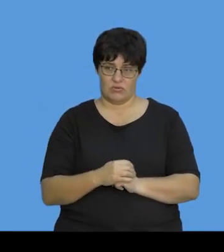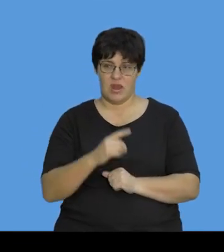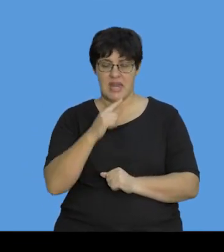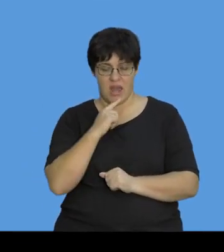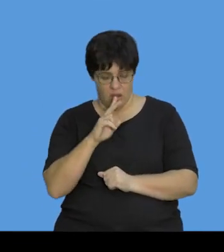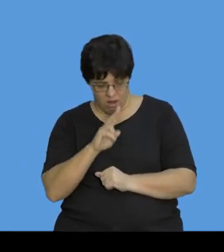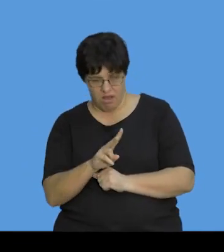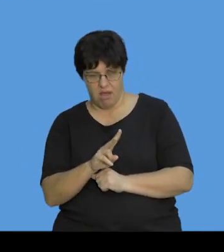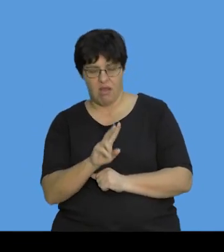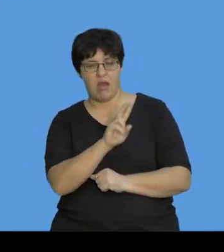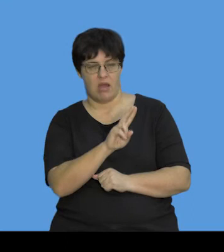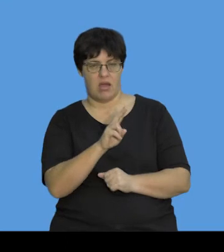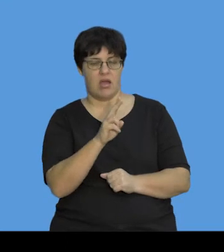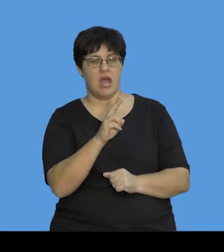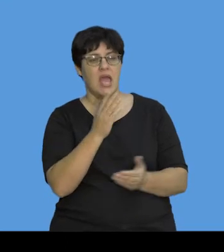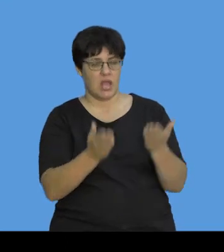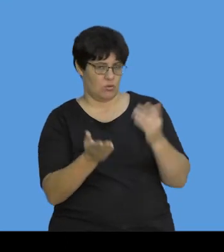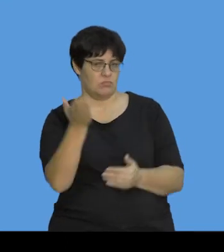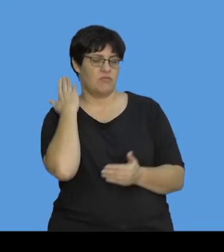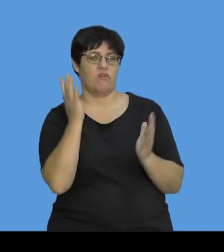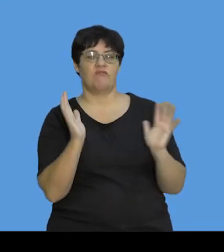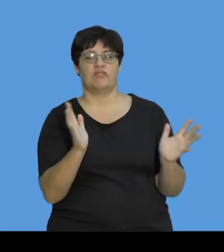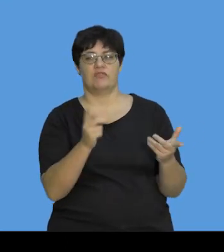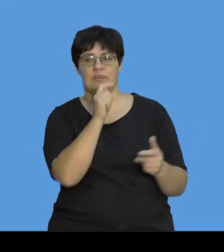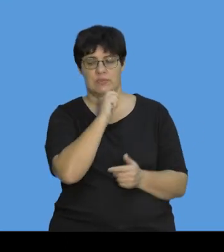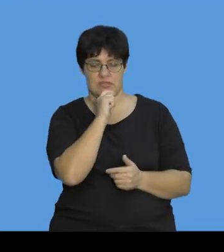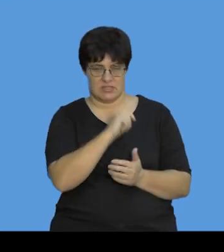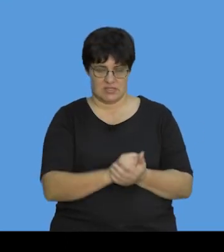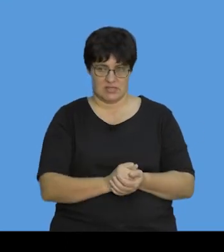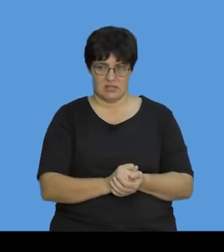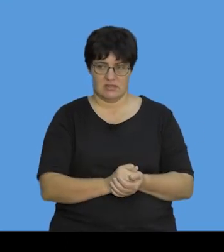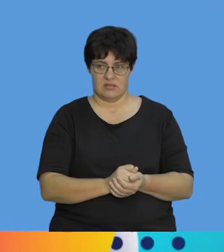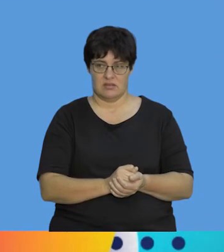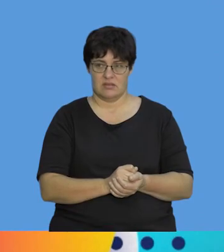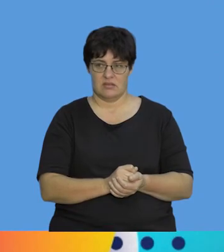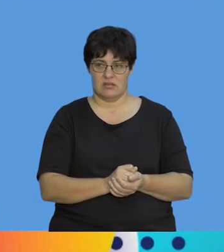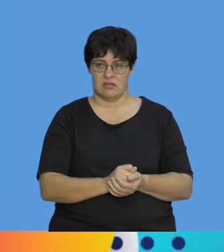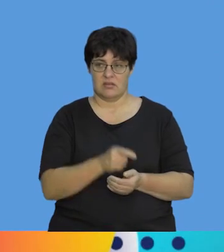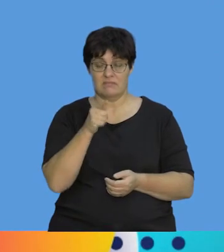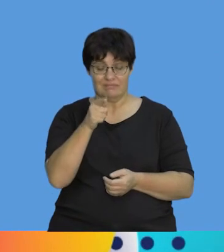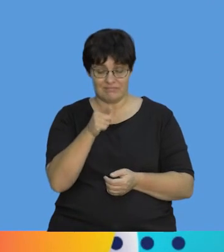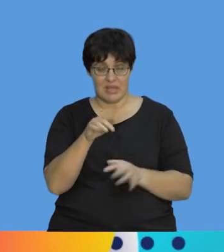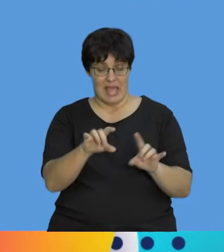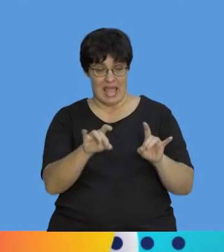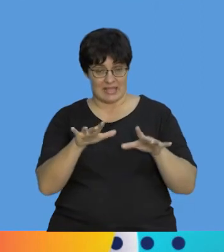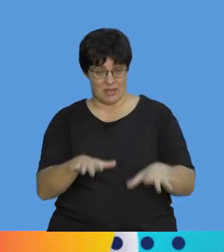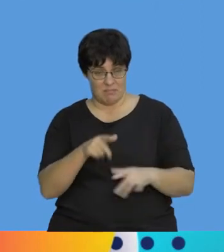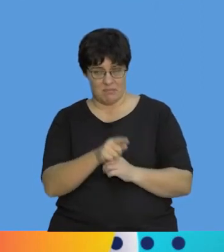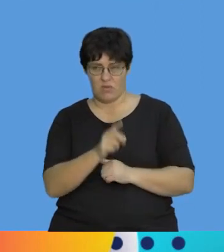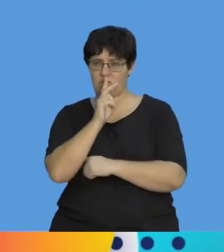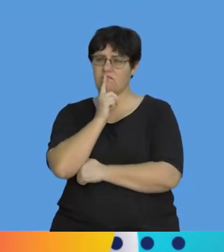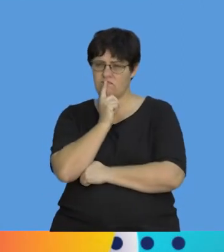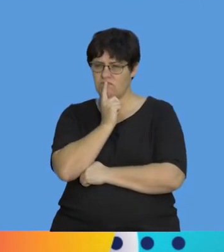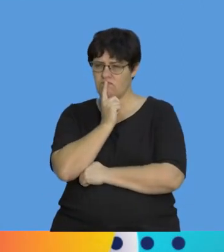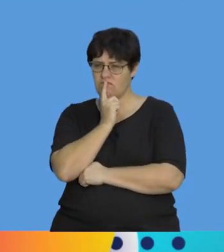Now it looks like a quadratic. Now it looks like an equation you've used before. If you get to this point in an exam and you